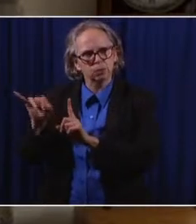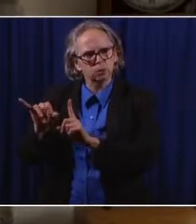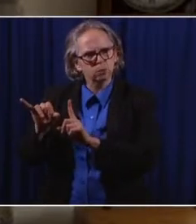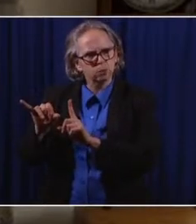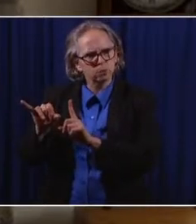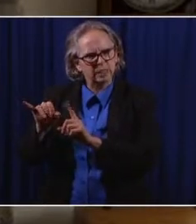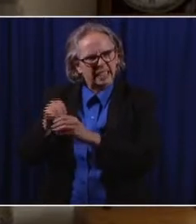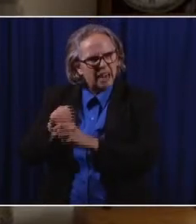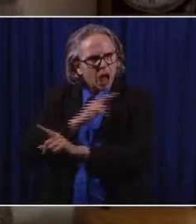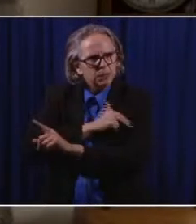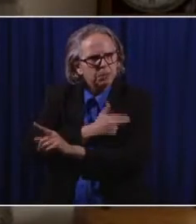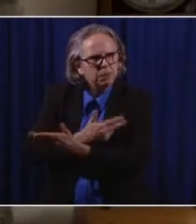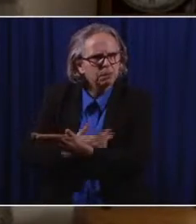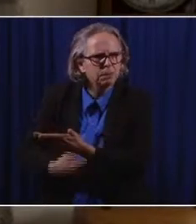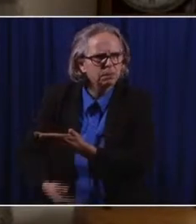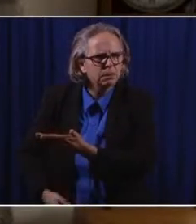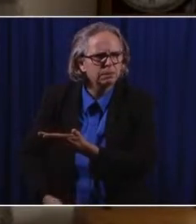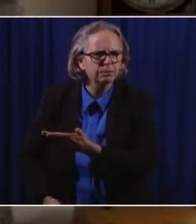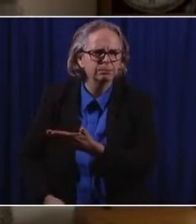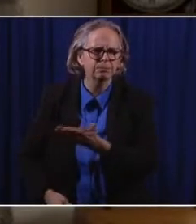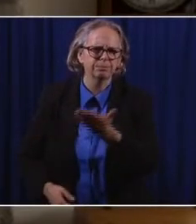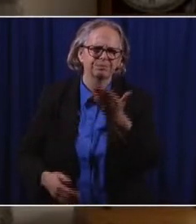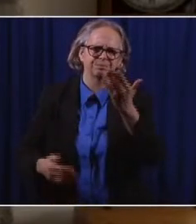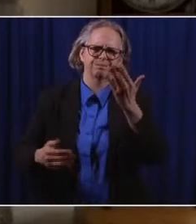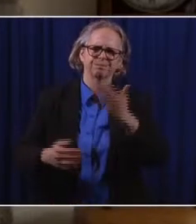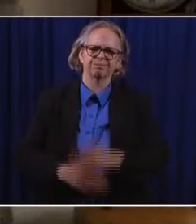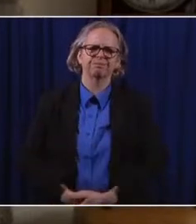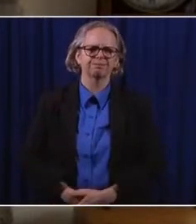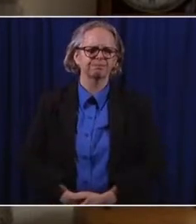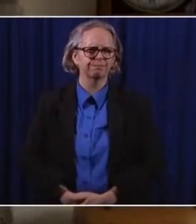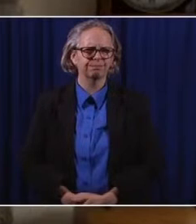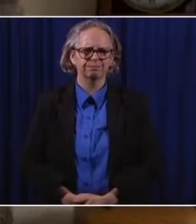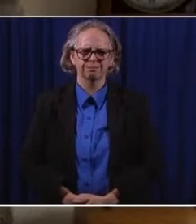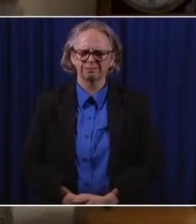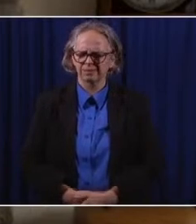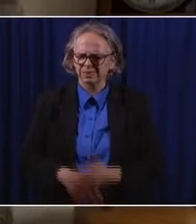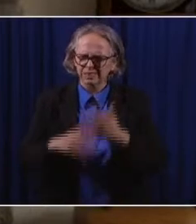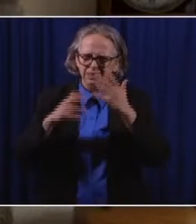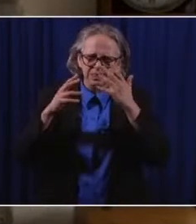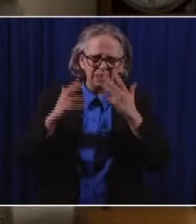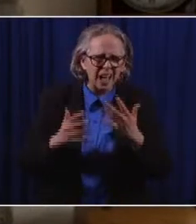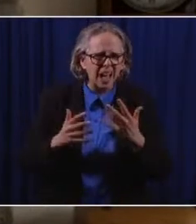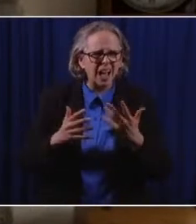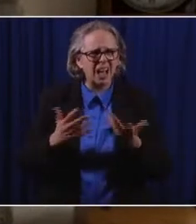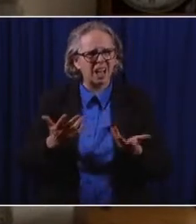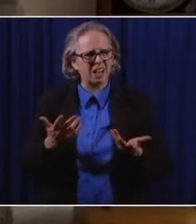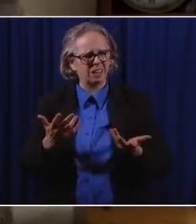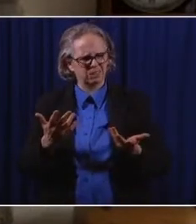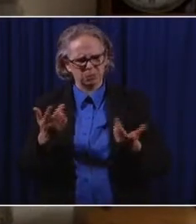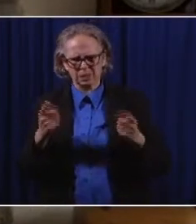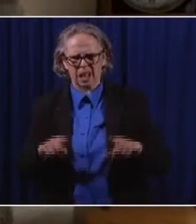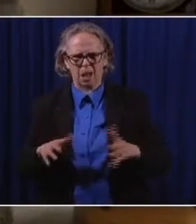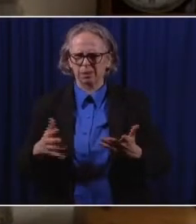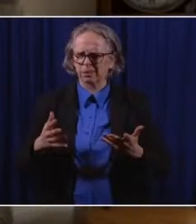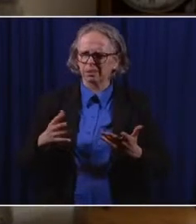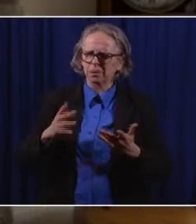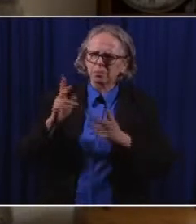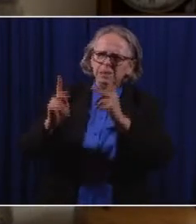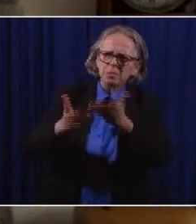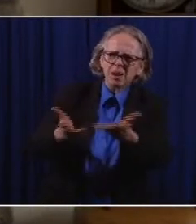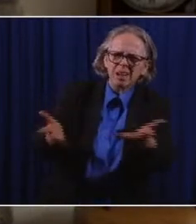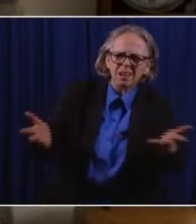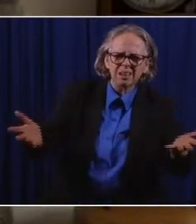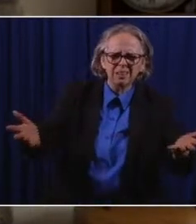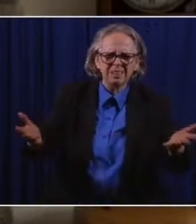several examples. Again, just sad cases. We only share them just to show how easily that this